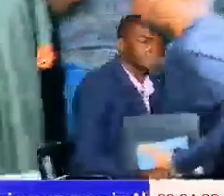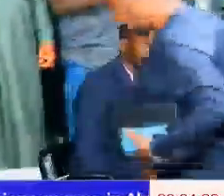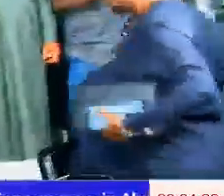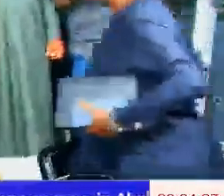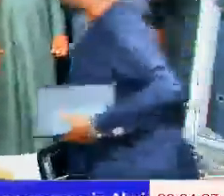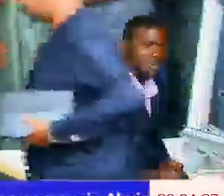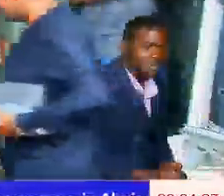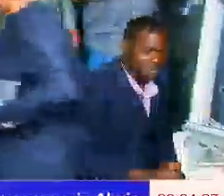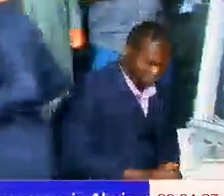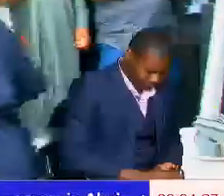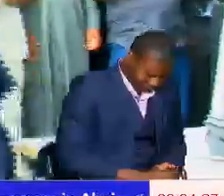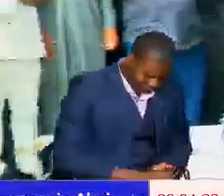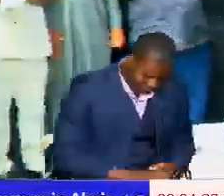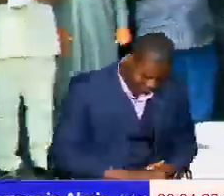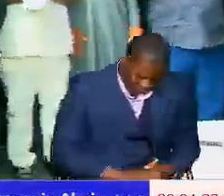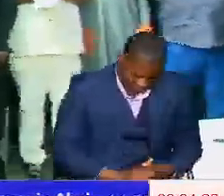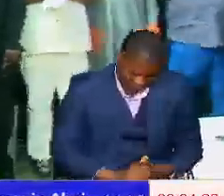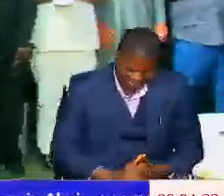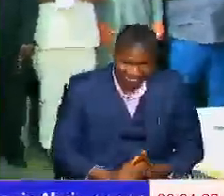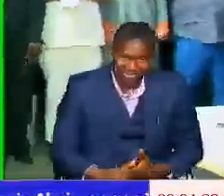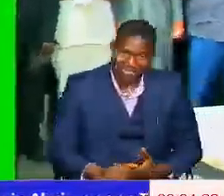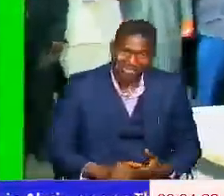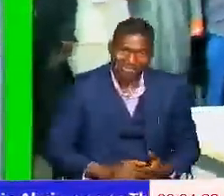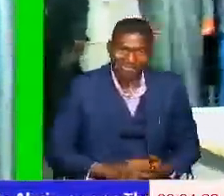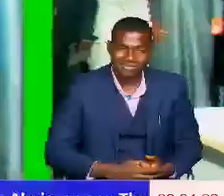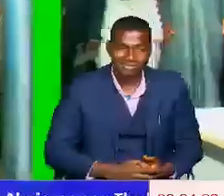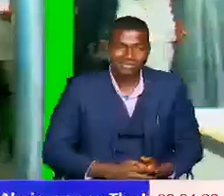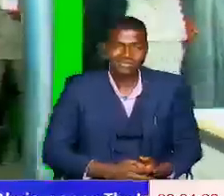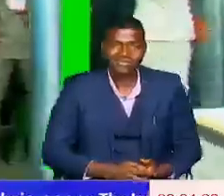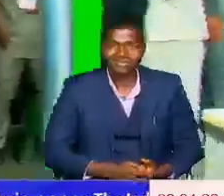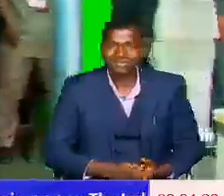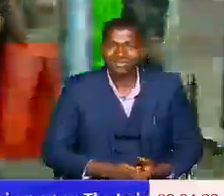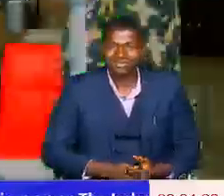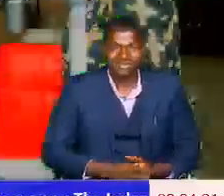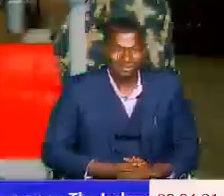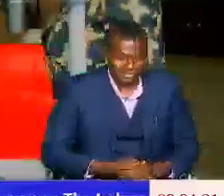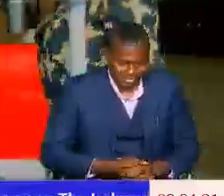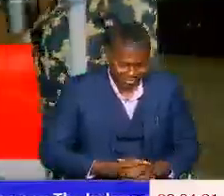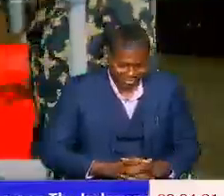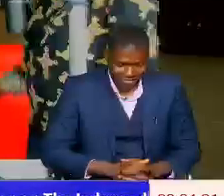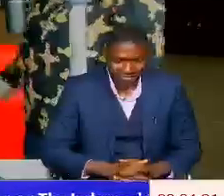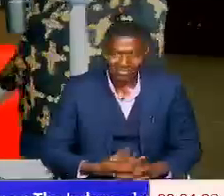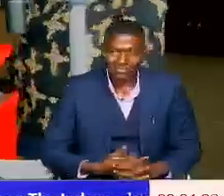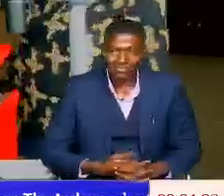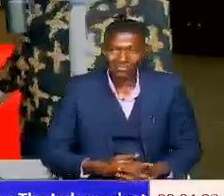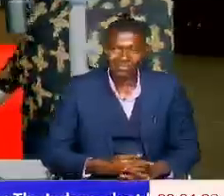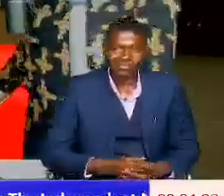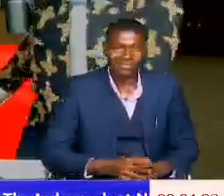Good morning, Ordinary President.